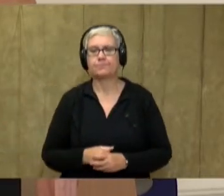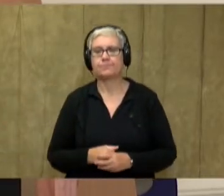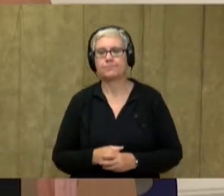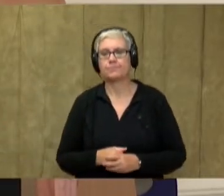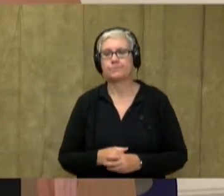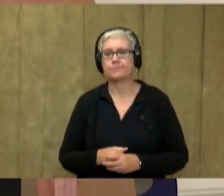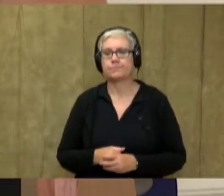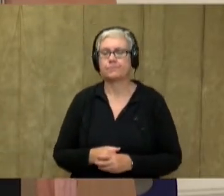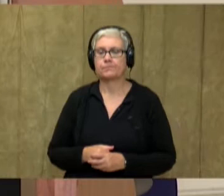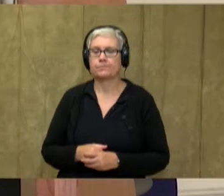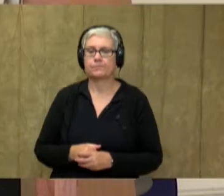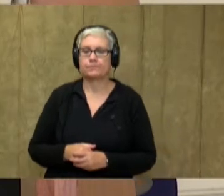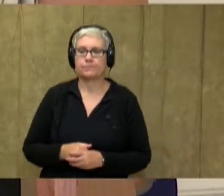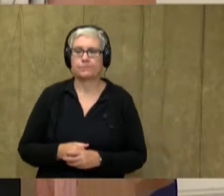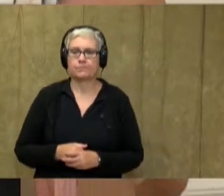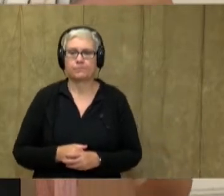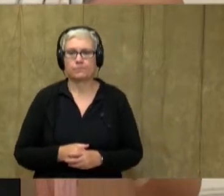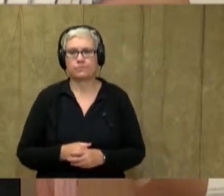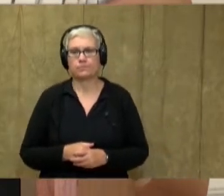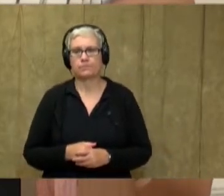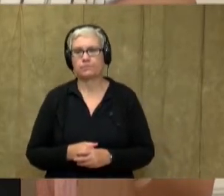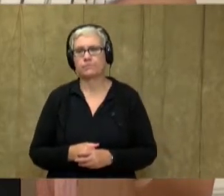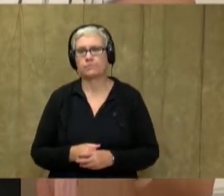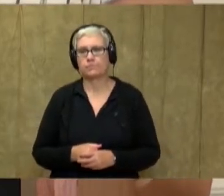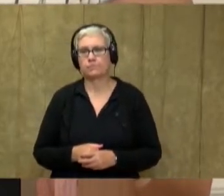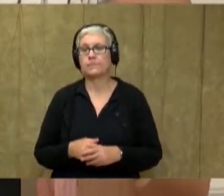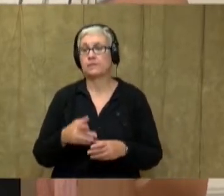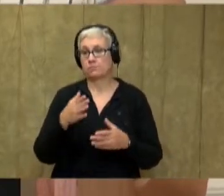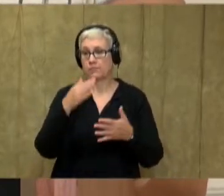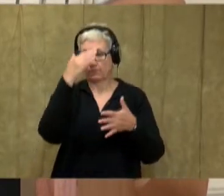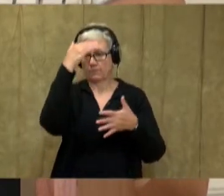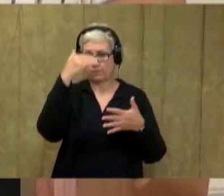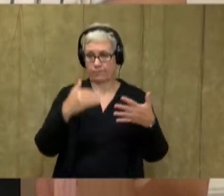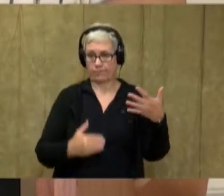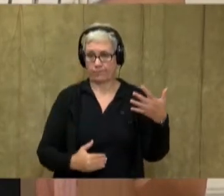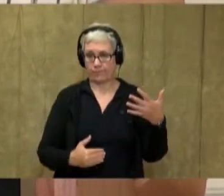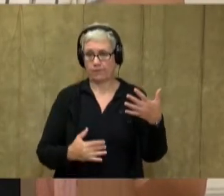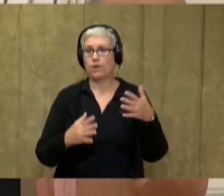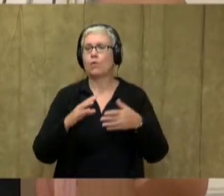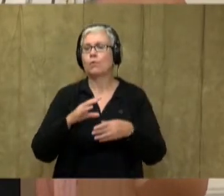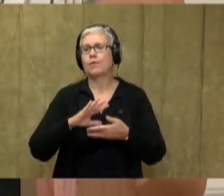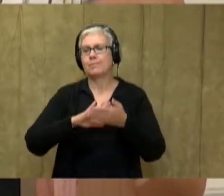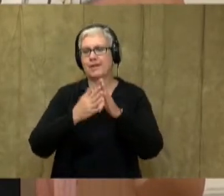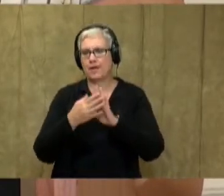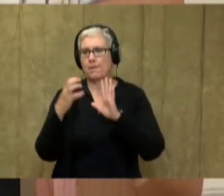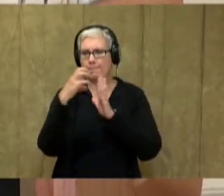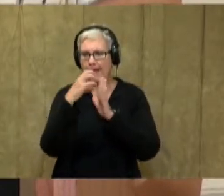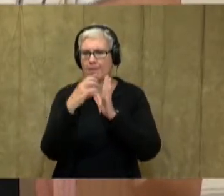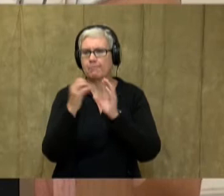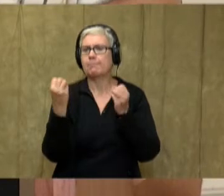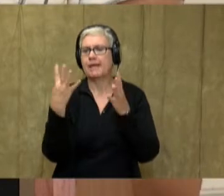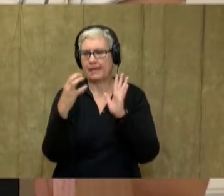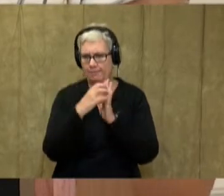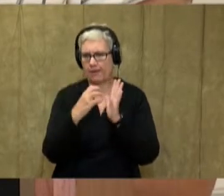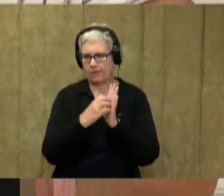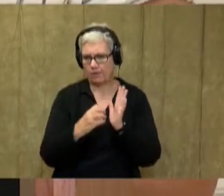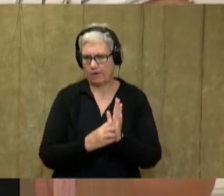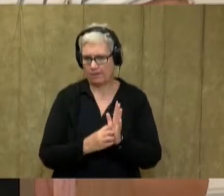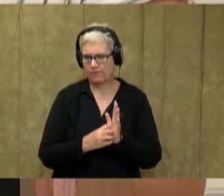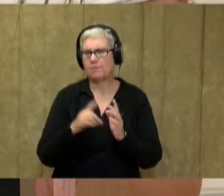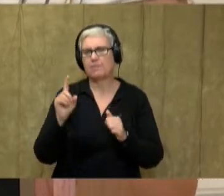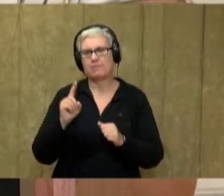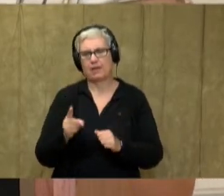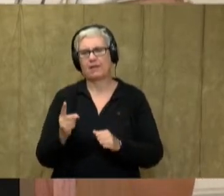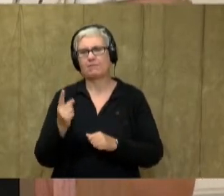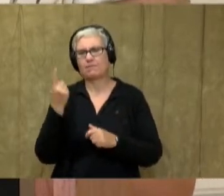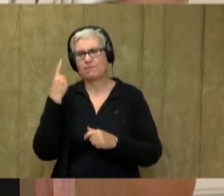not just the simple paragraph, of course these would actually turn into paragraphs instead of sentences.